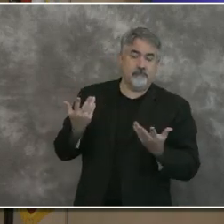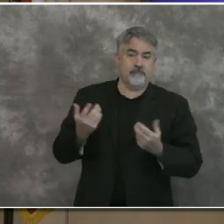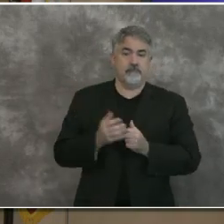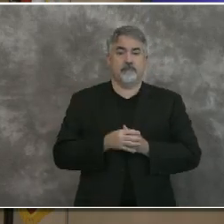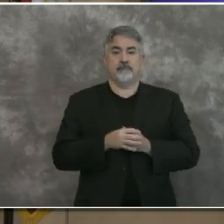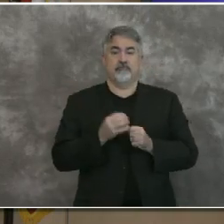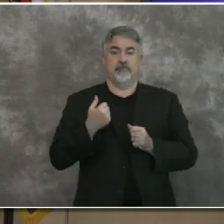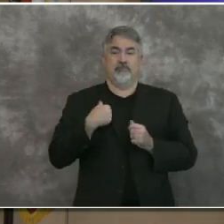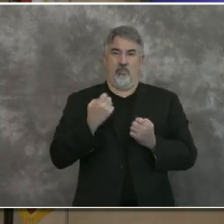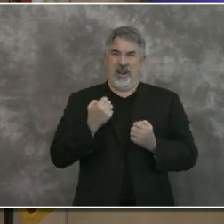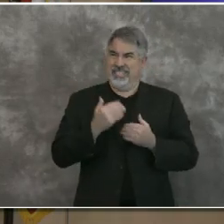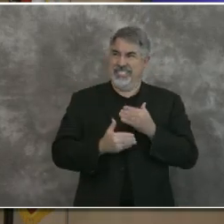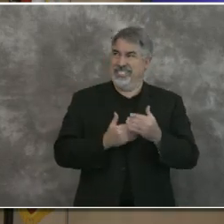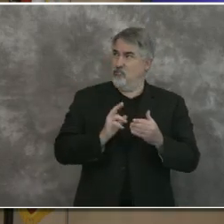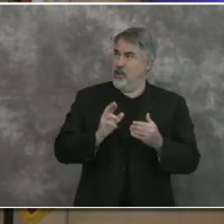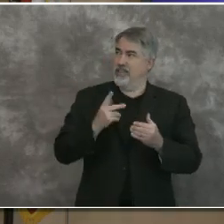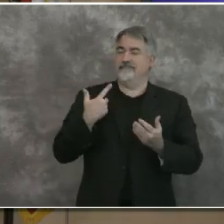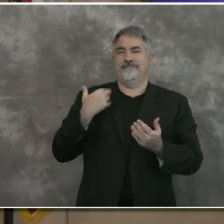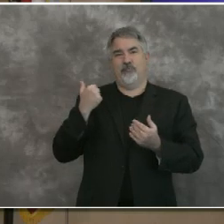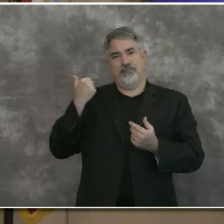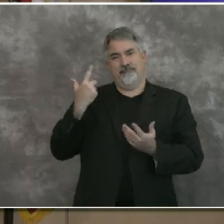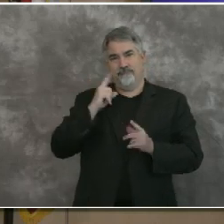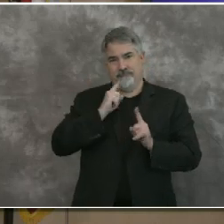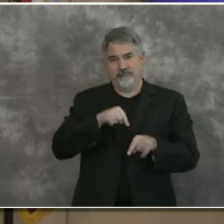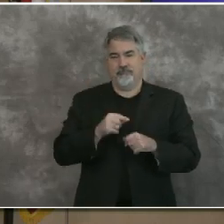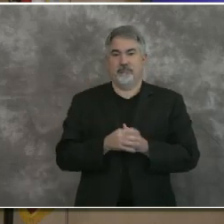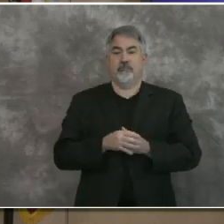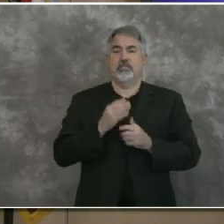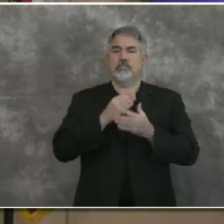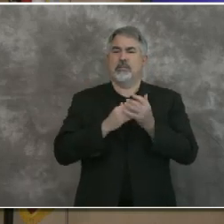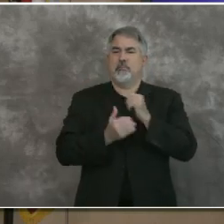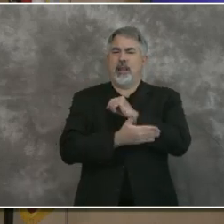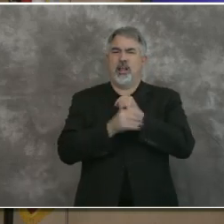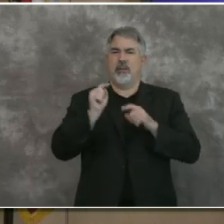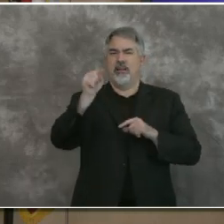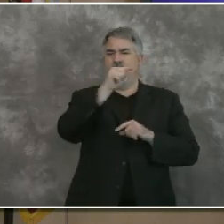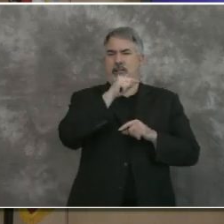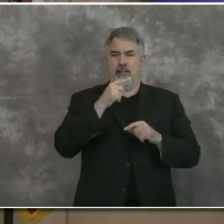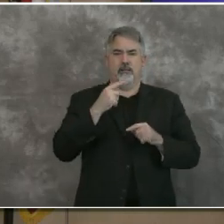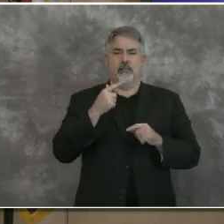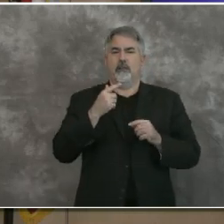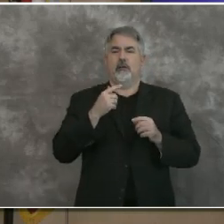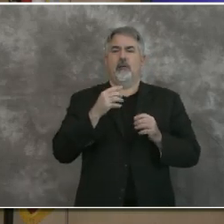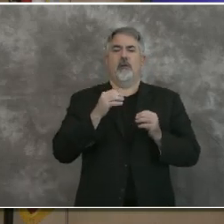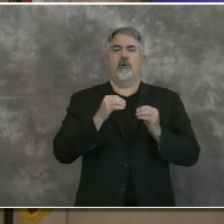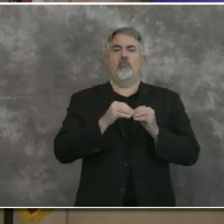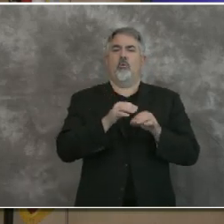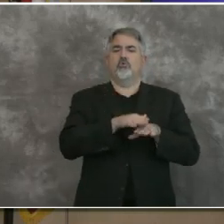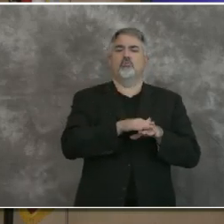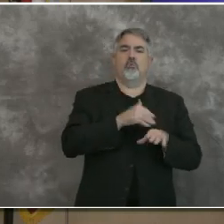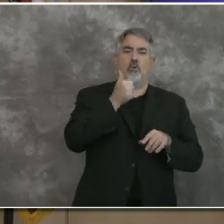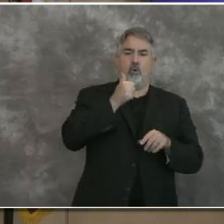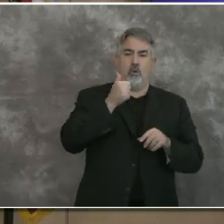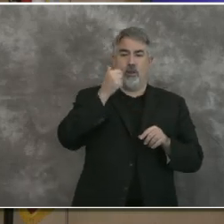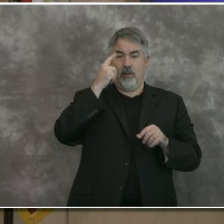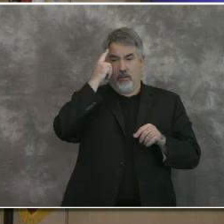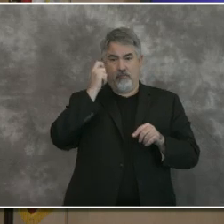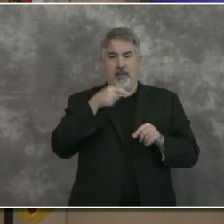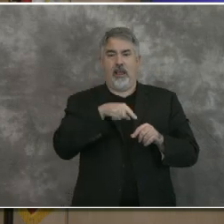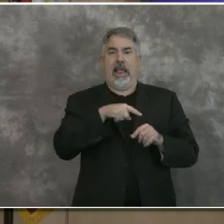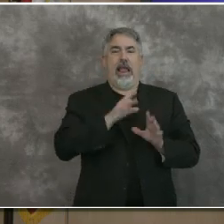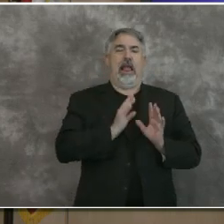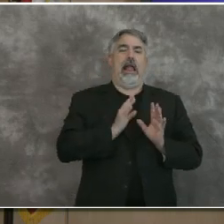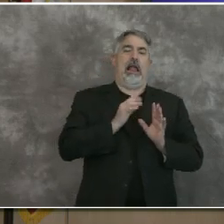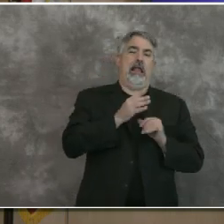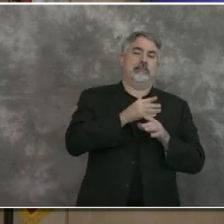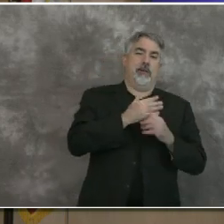on. Some counties are choosing, because of the conditions on the ground, to move slower than the state of California. Some Bay Area counties have